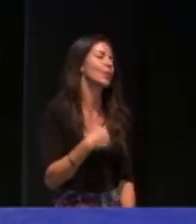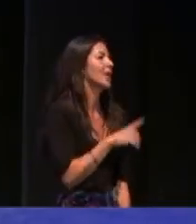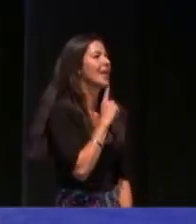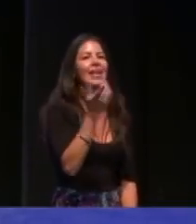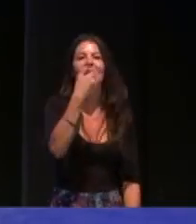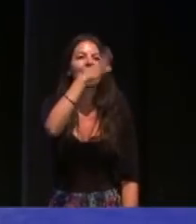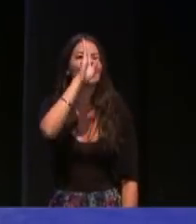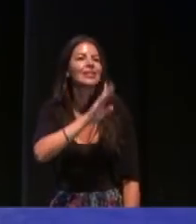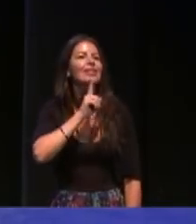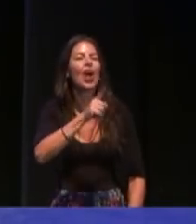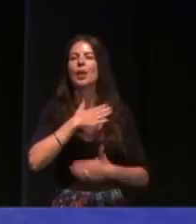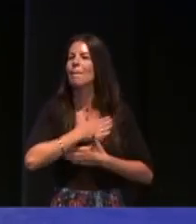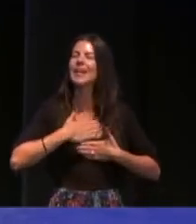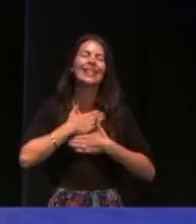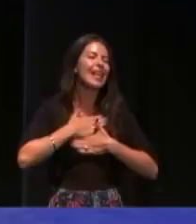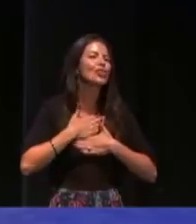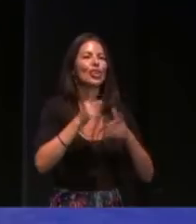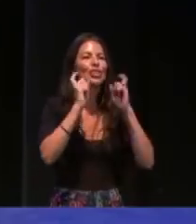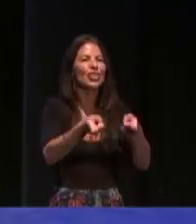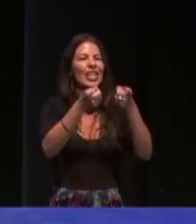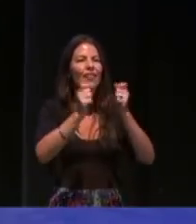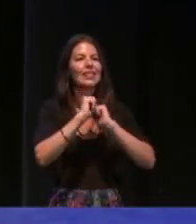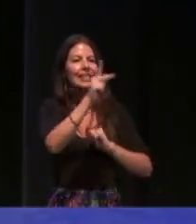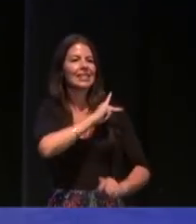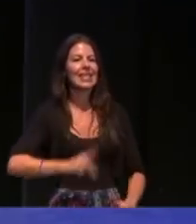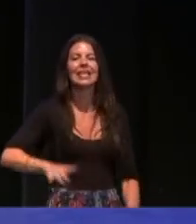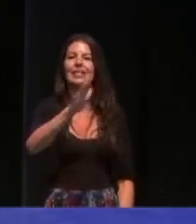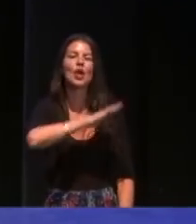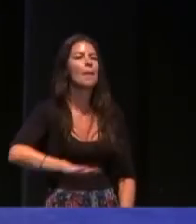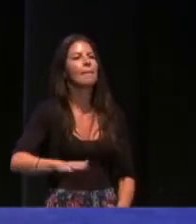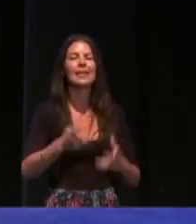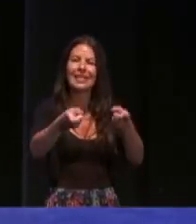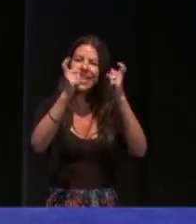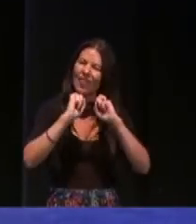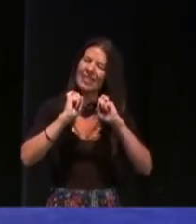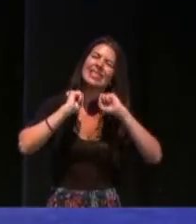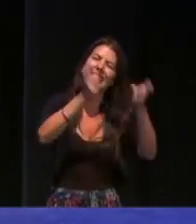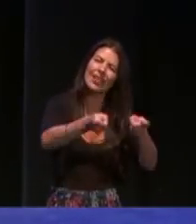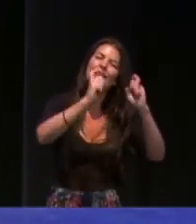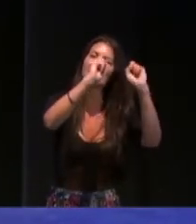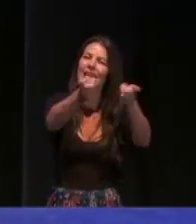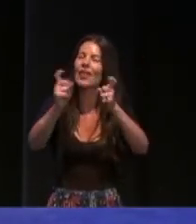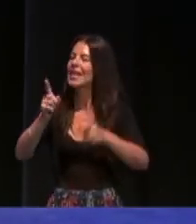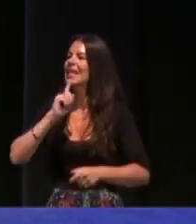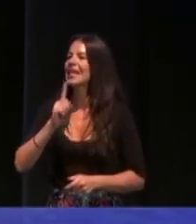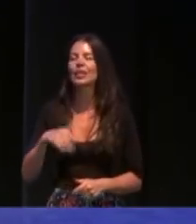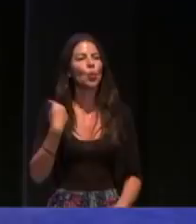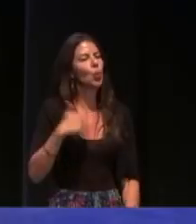God's good pleasure to give us the kingdom. The kingdom. Give it. God, it's